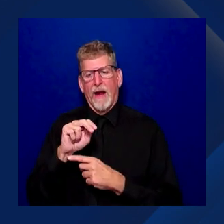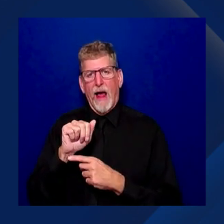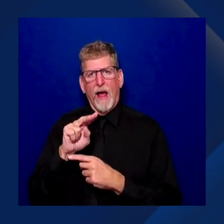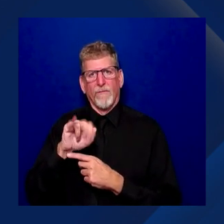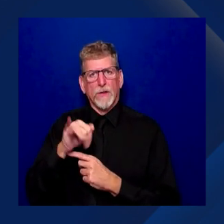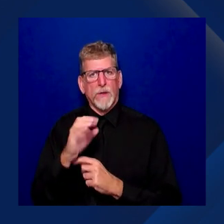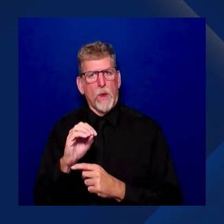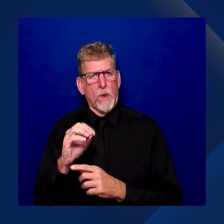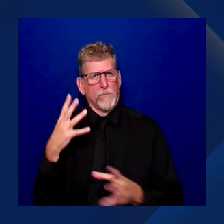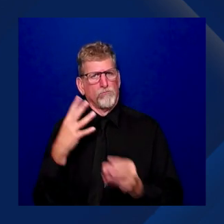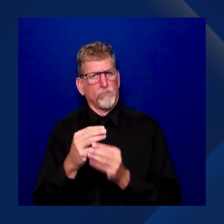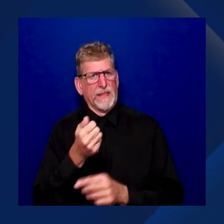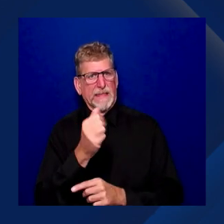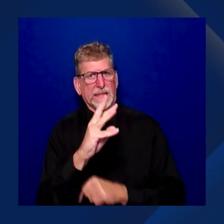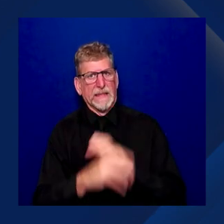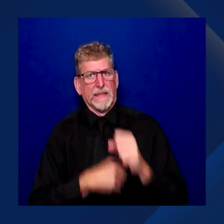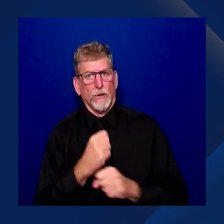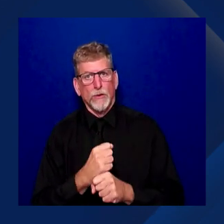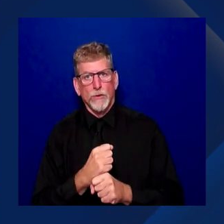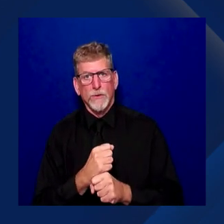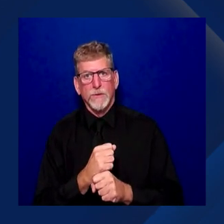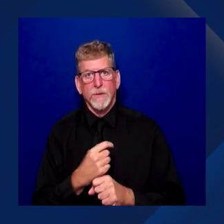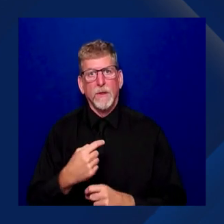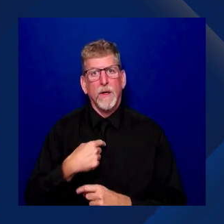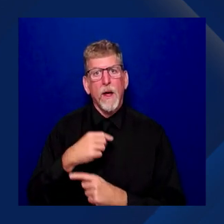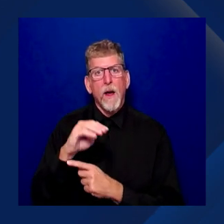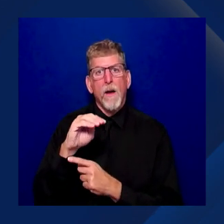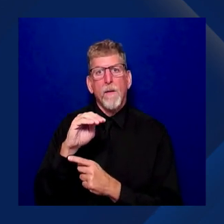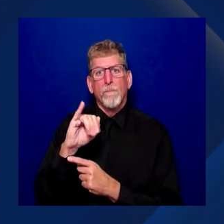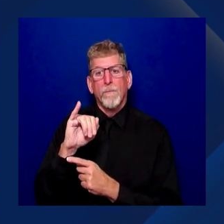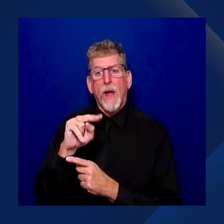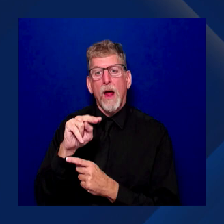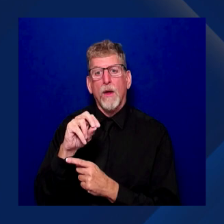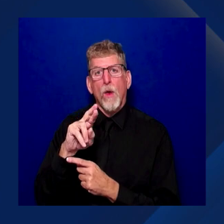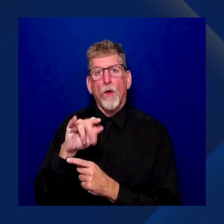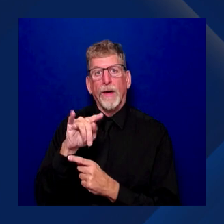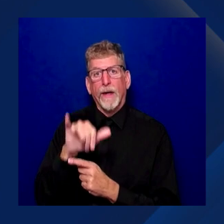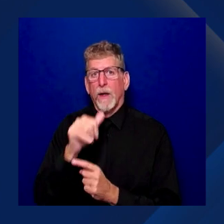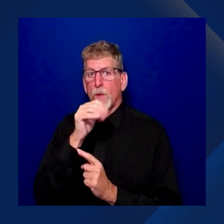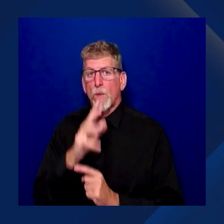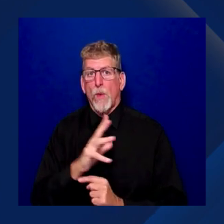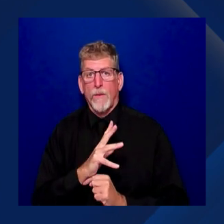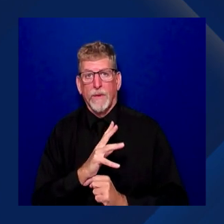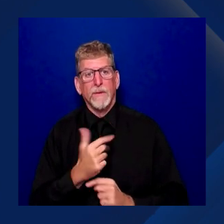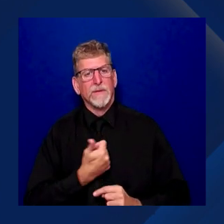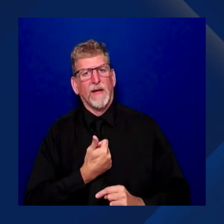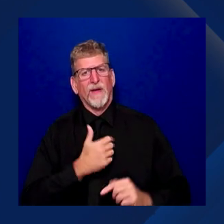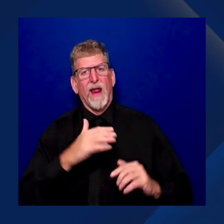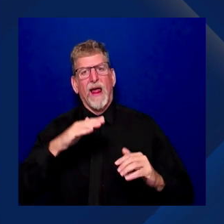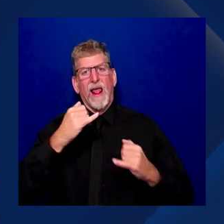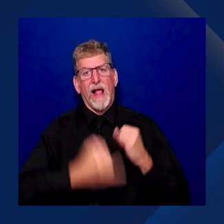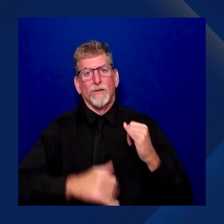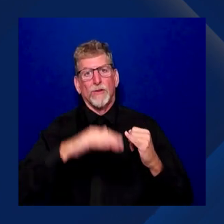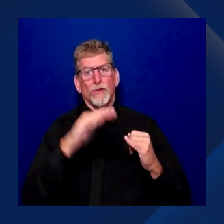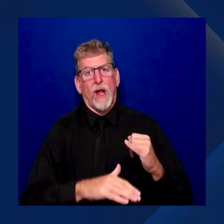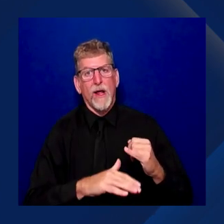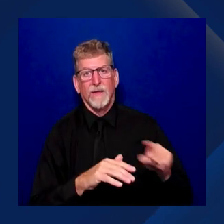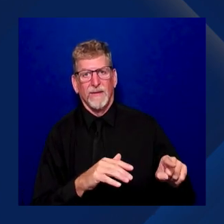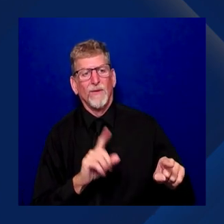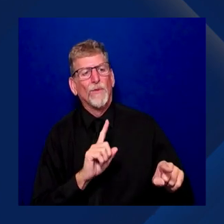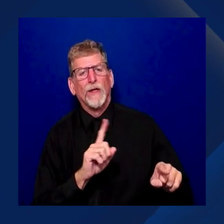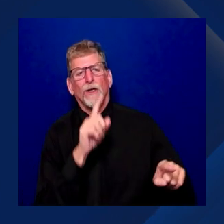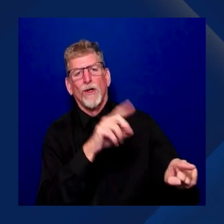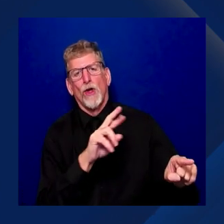my last child on the reservation, the maternal mortality rate is of great concern to me. Women of color carry a disproportionate